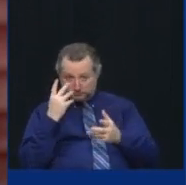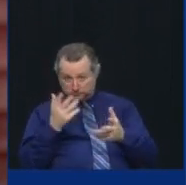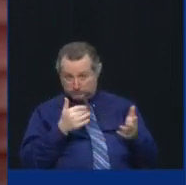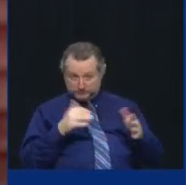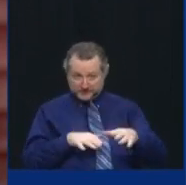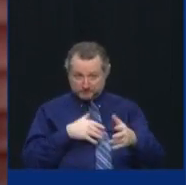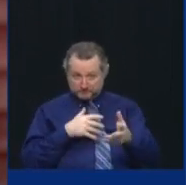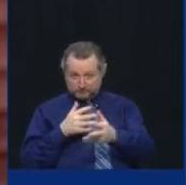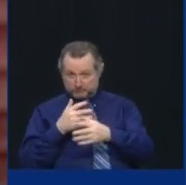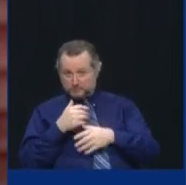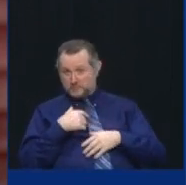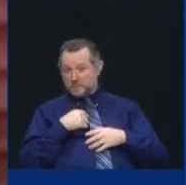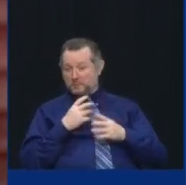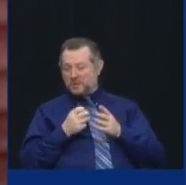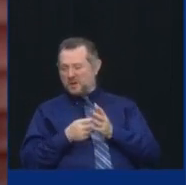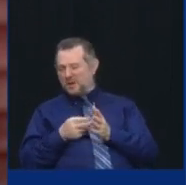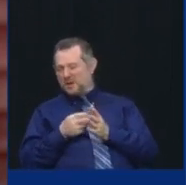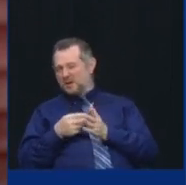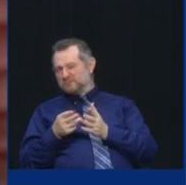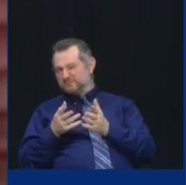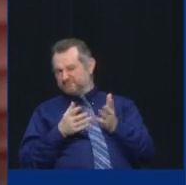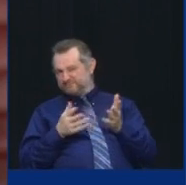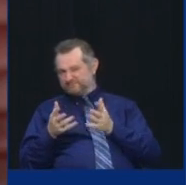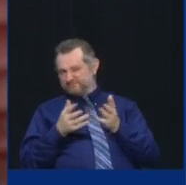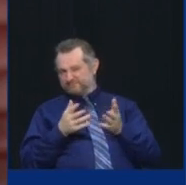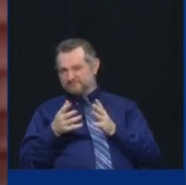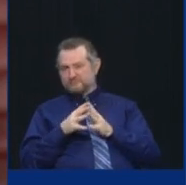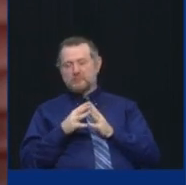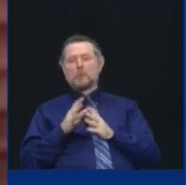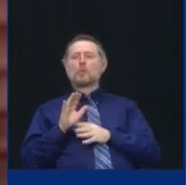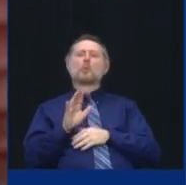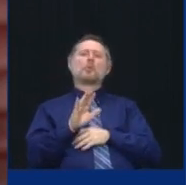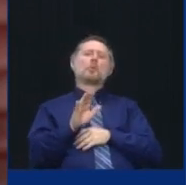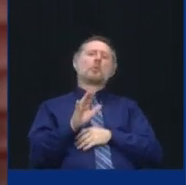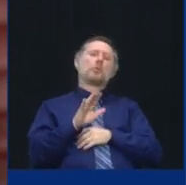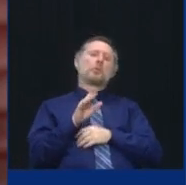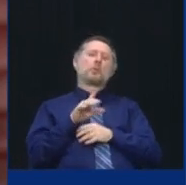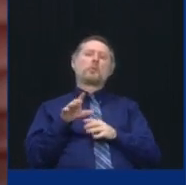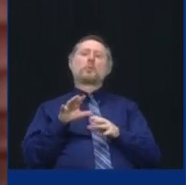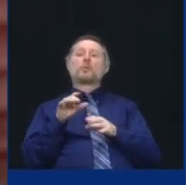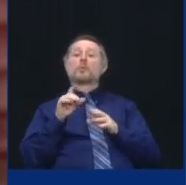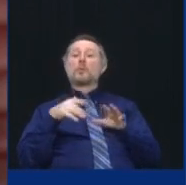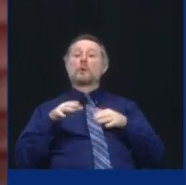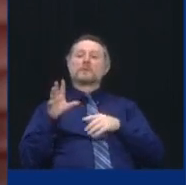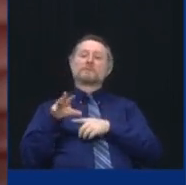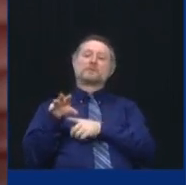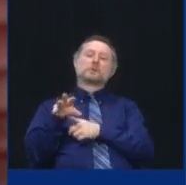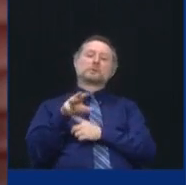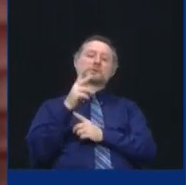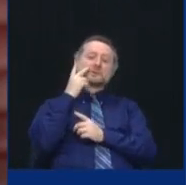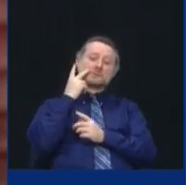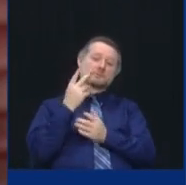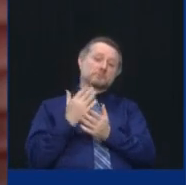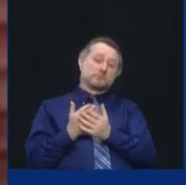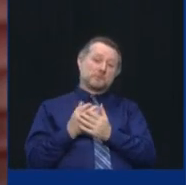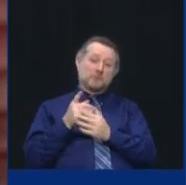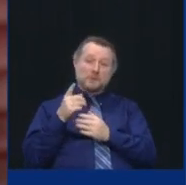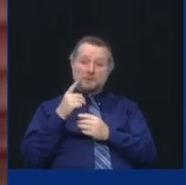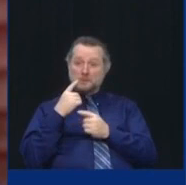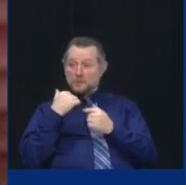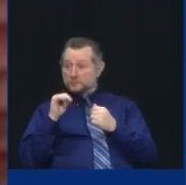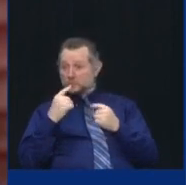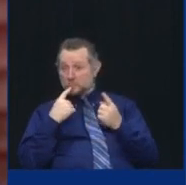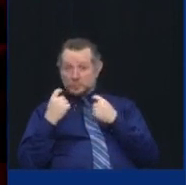count. No, videotape your walk, as a matter of fact. Anything else for Jim or Jane or